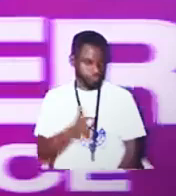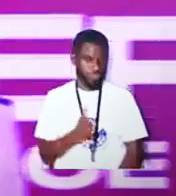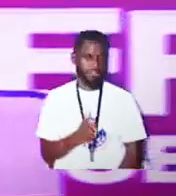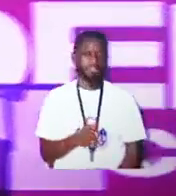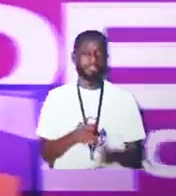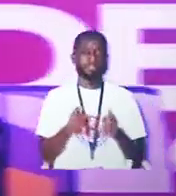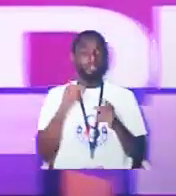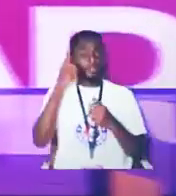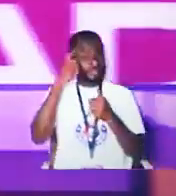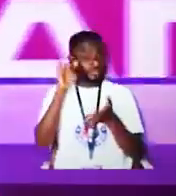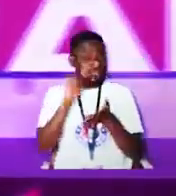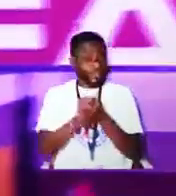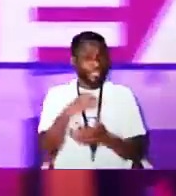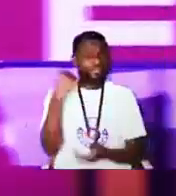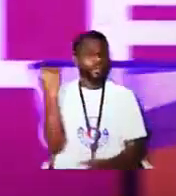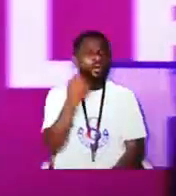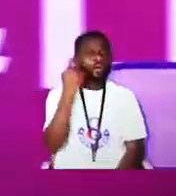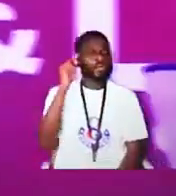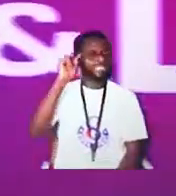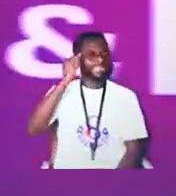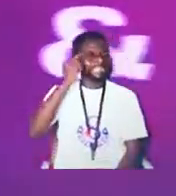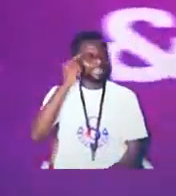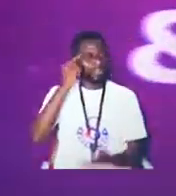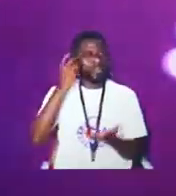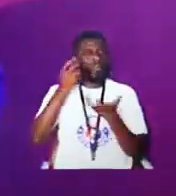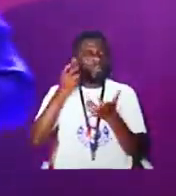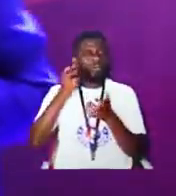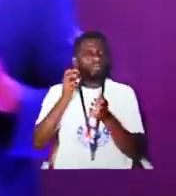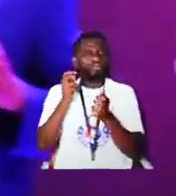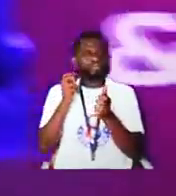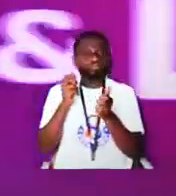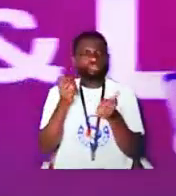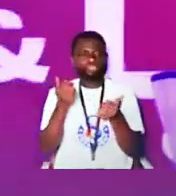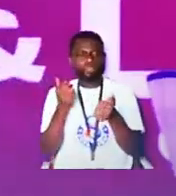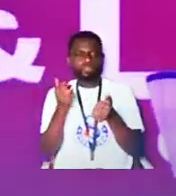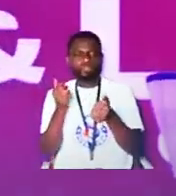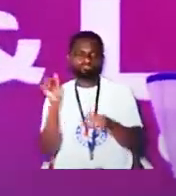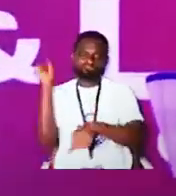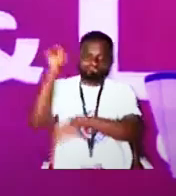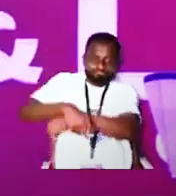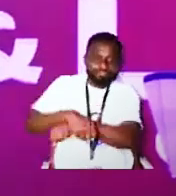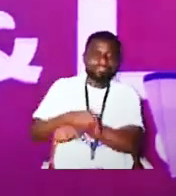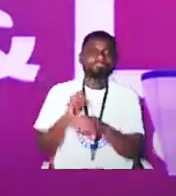that, they always think that we want to outsmart a system.